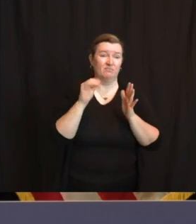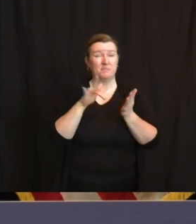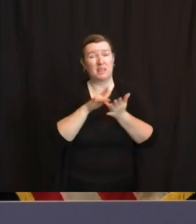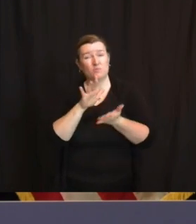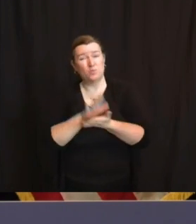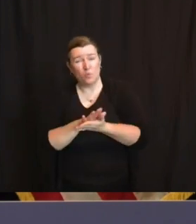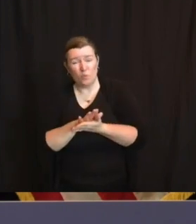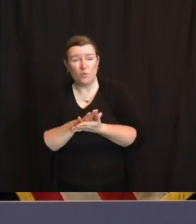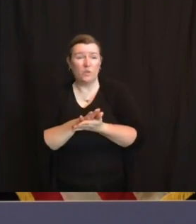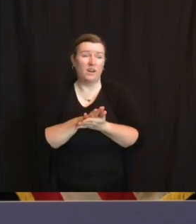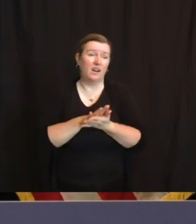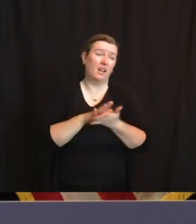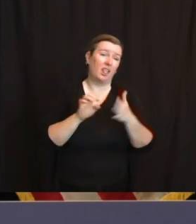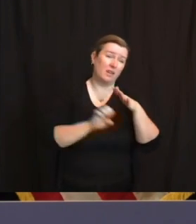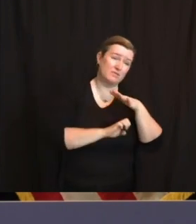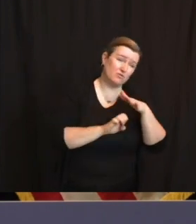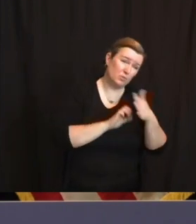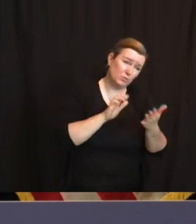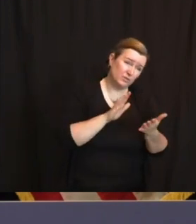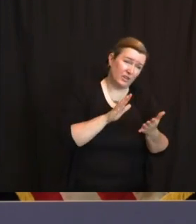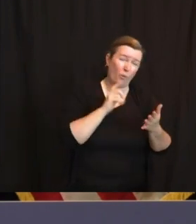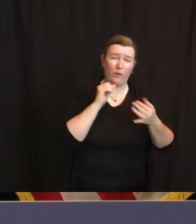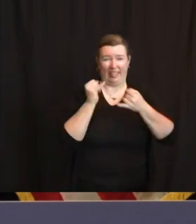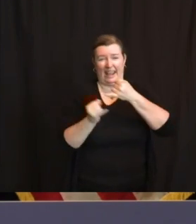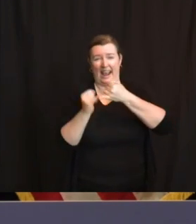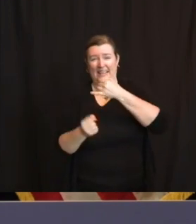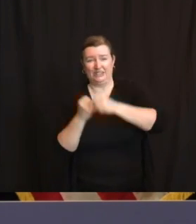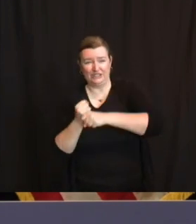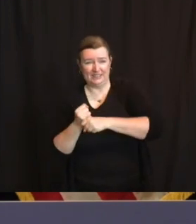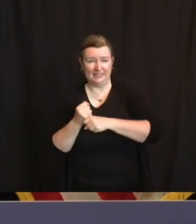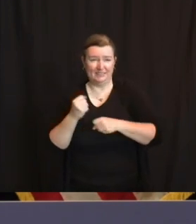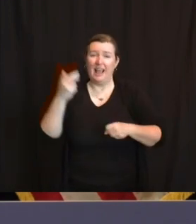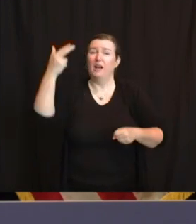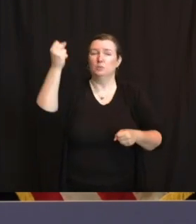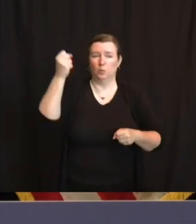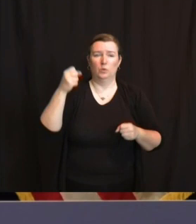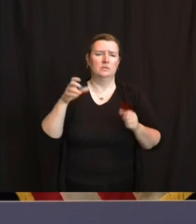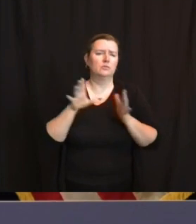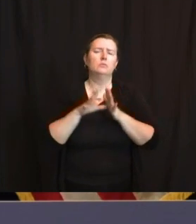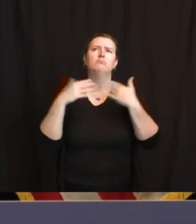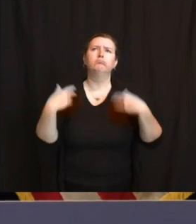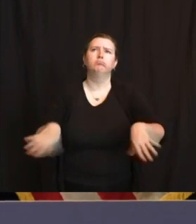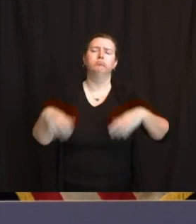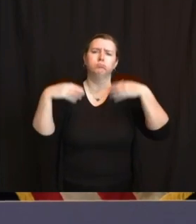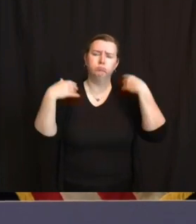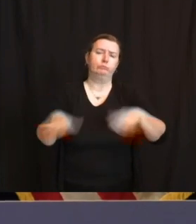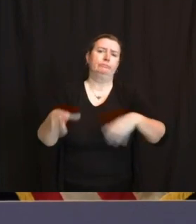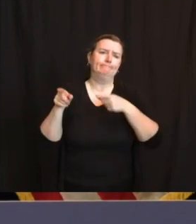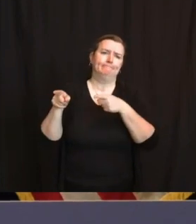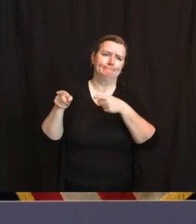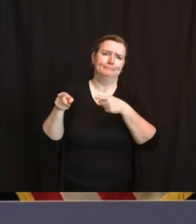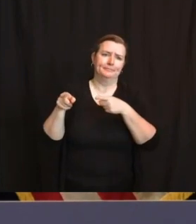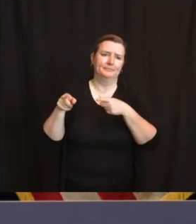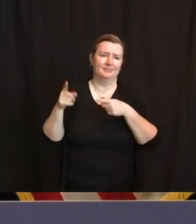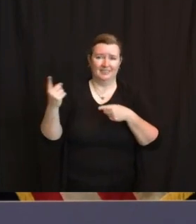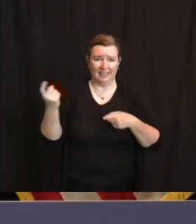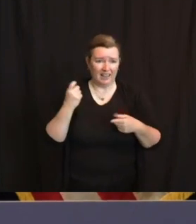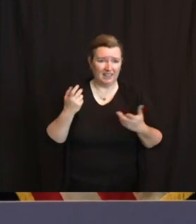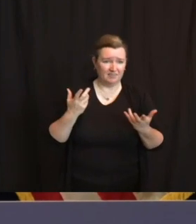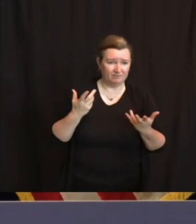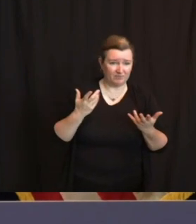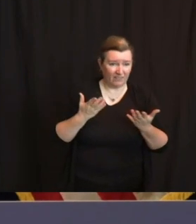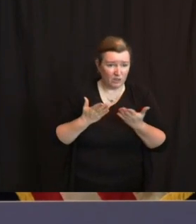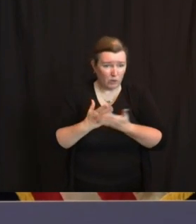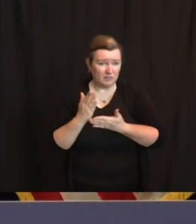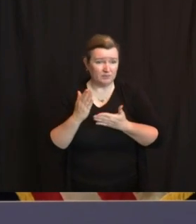elementary school as well. But the big one are high school seniors. I was asked yesterday, do they have a right to have hope? That